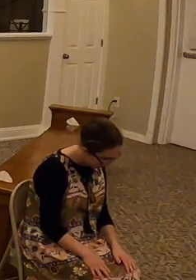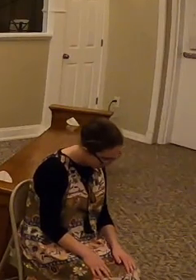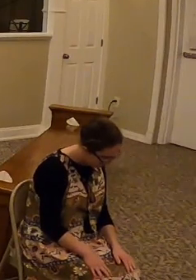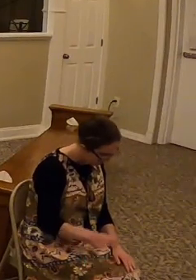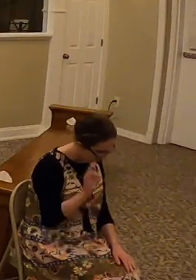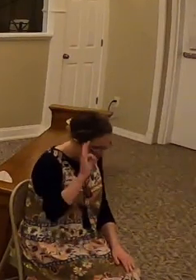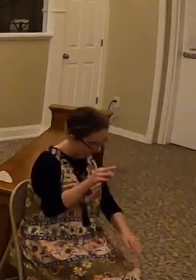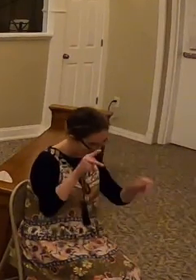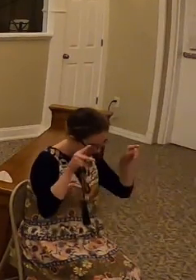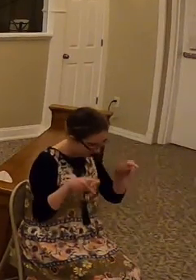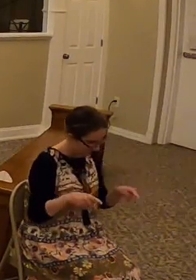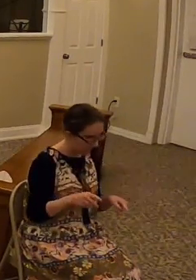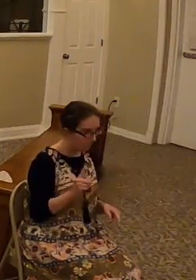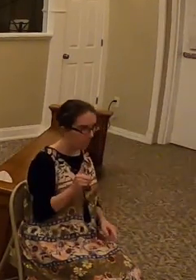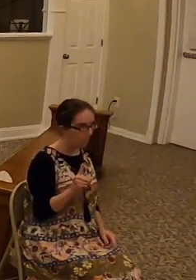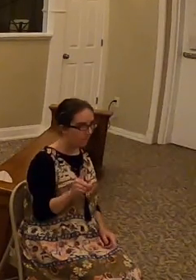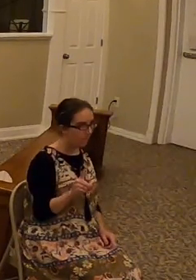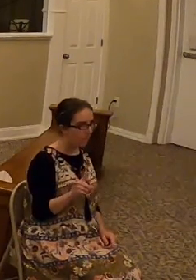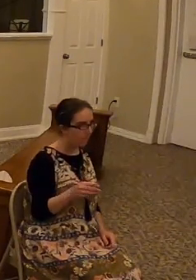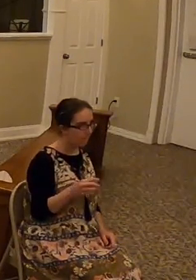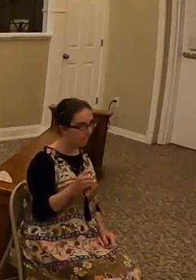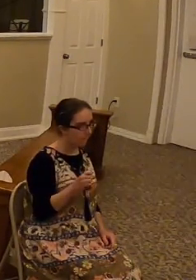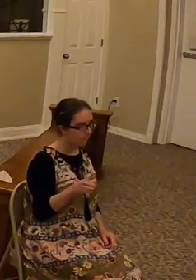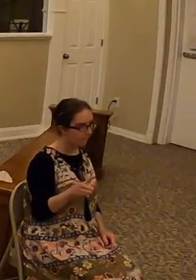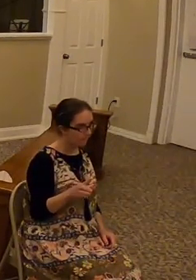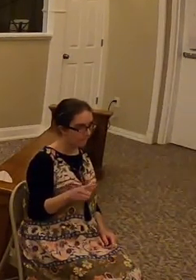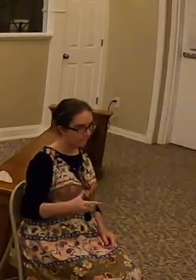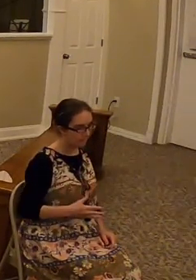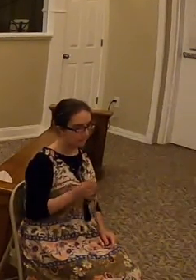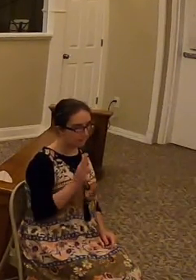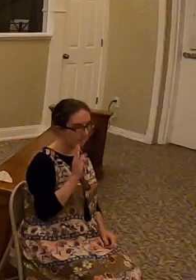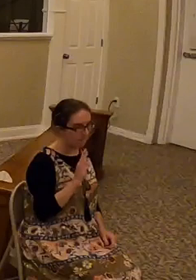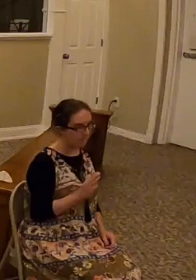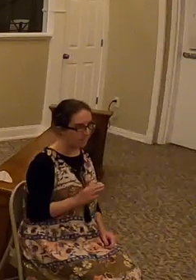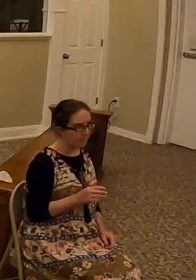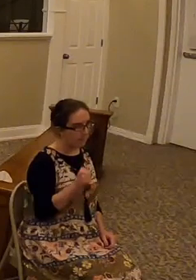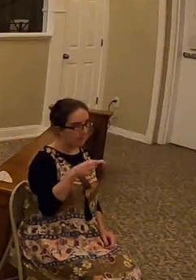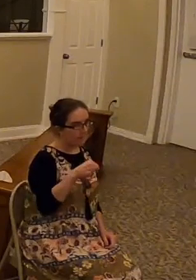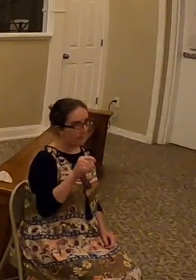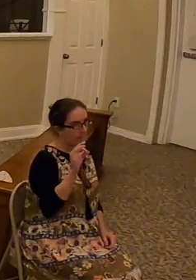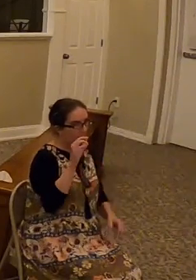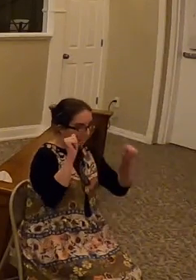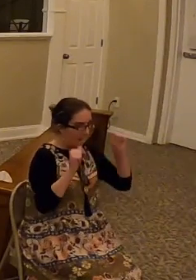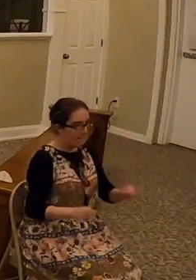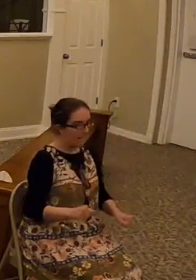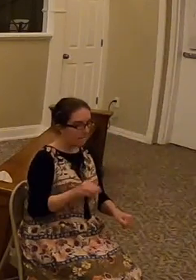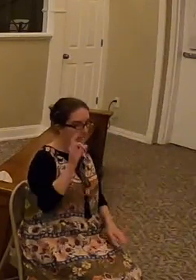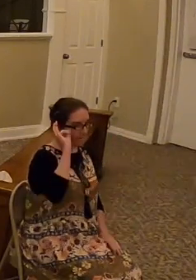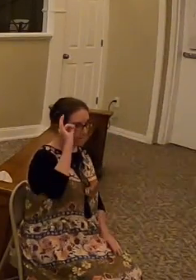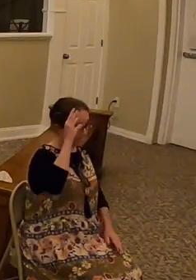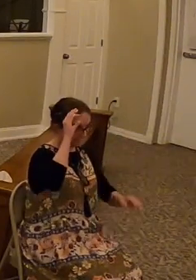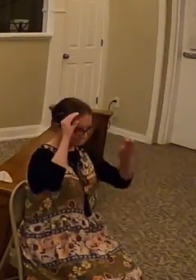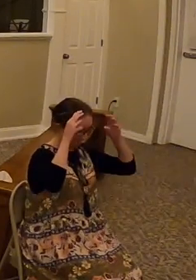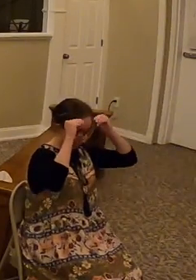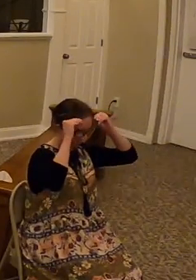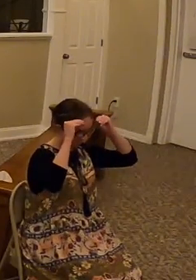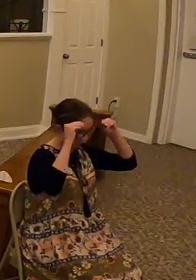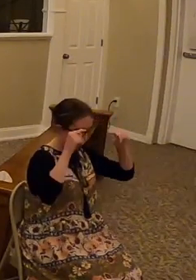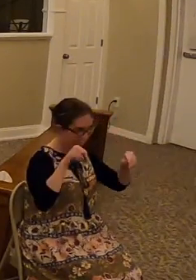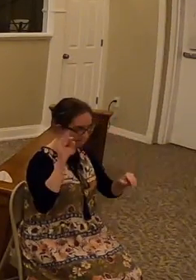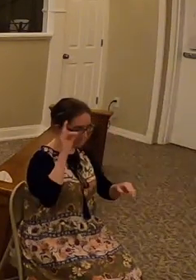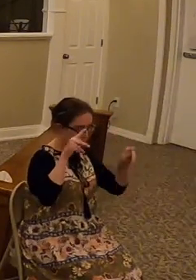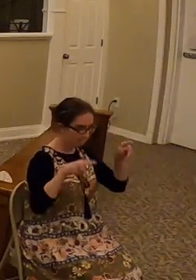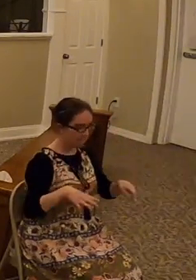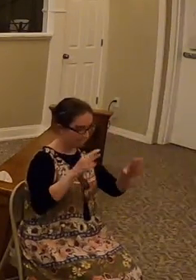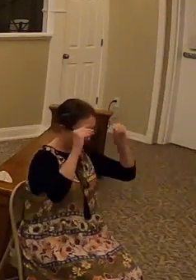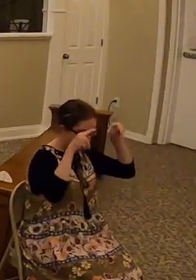a pastor, that's one of the deals of a pastor. He has to be apt to teach or able to teach, you know. So, the pastor